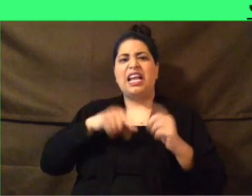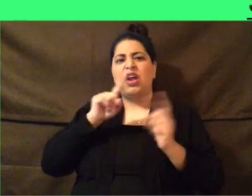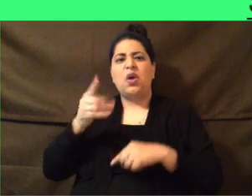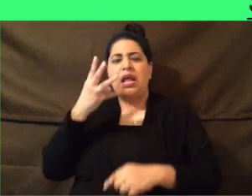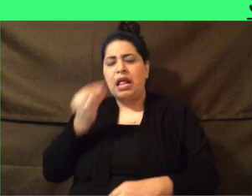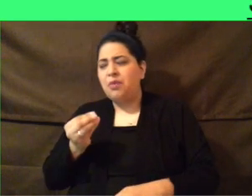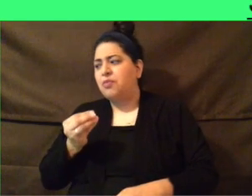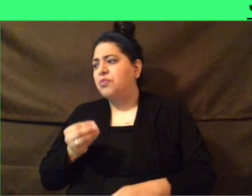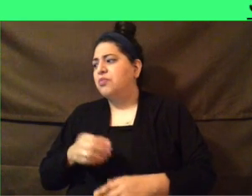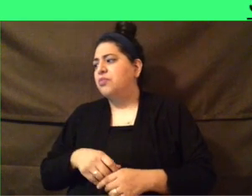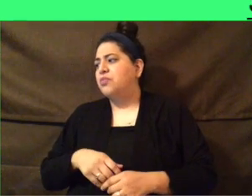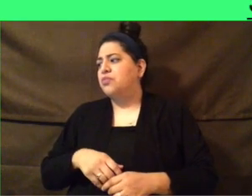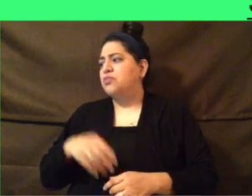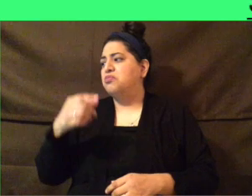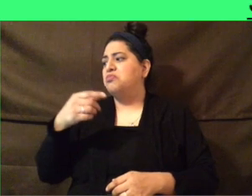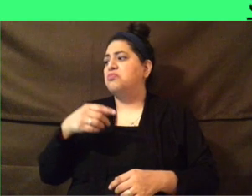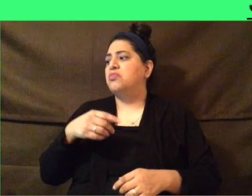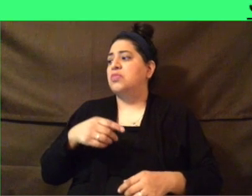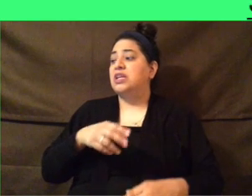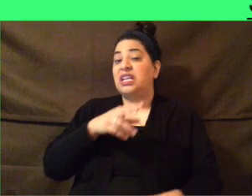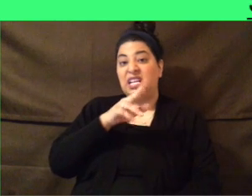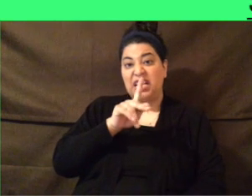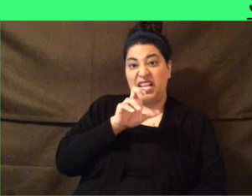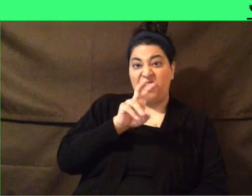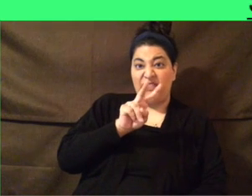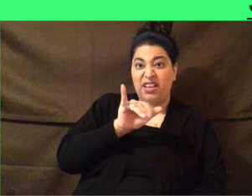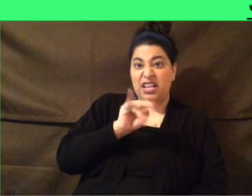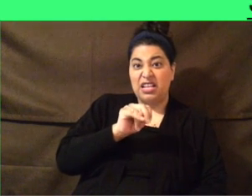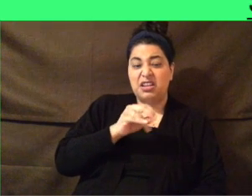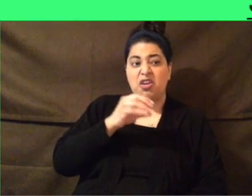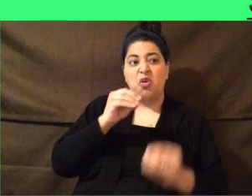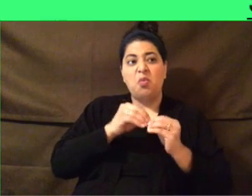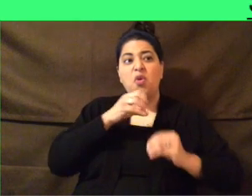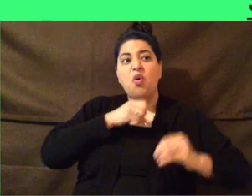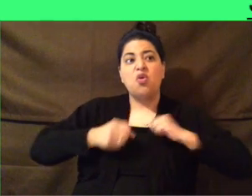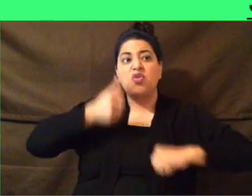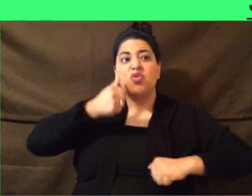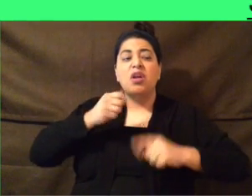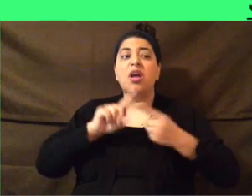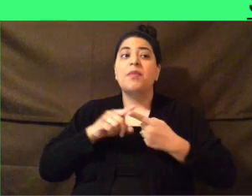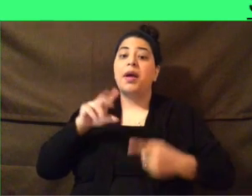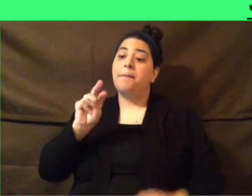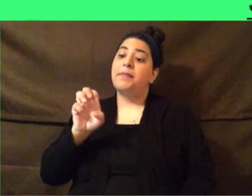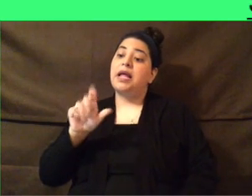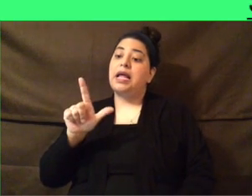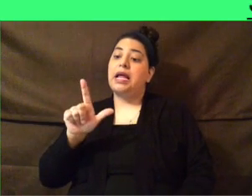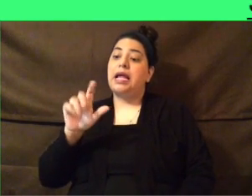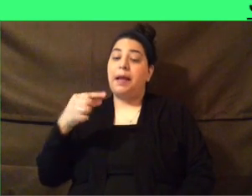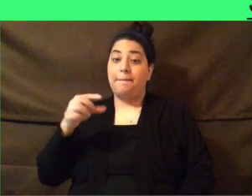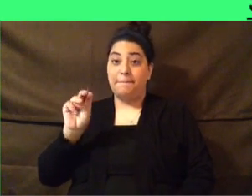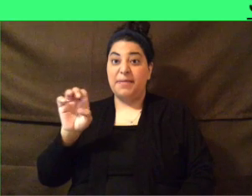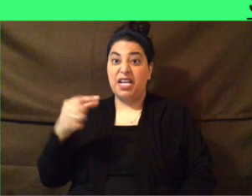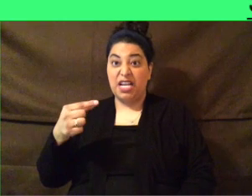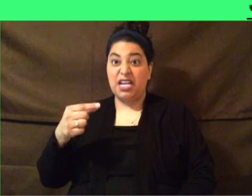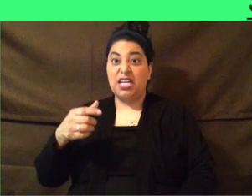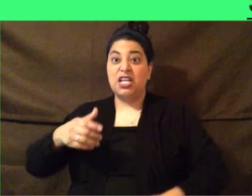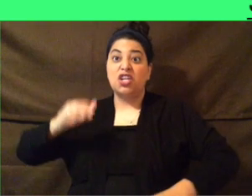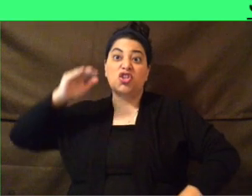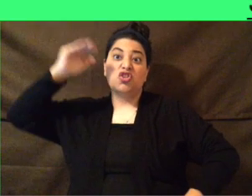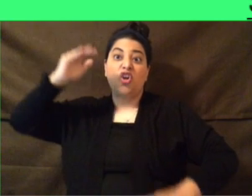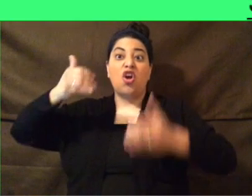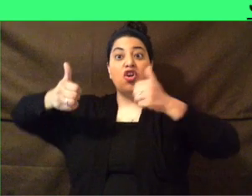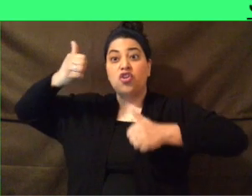able to fall asleep. Been there, done that. Kevin is older, but Meg is taller.